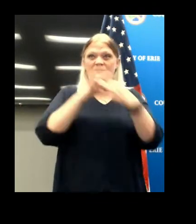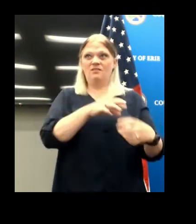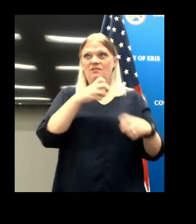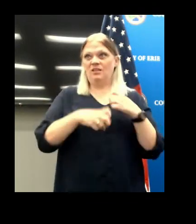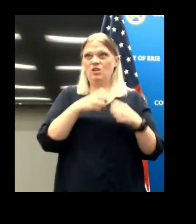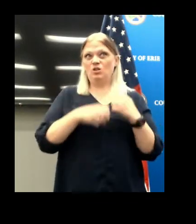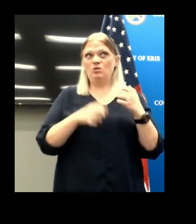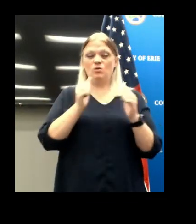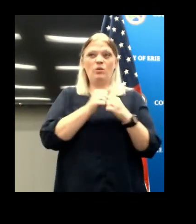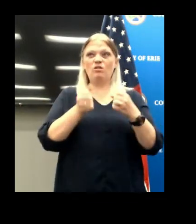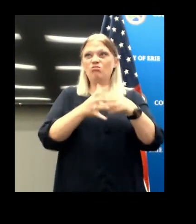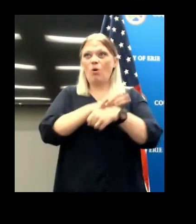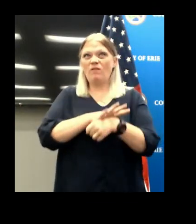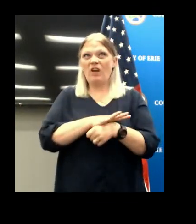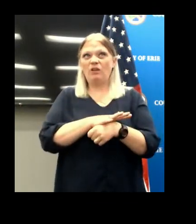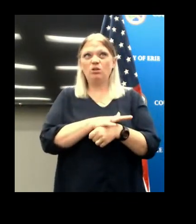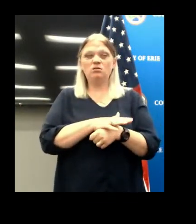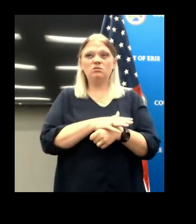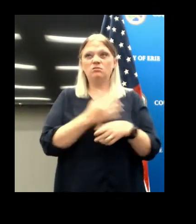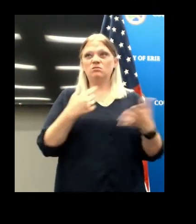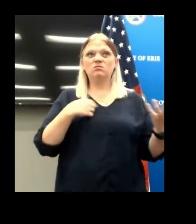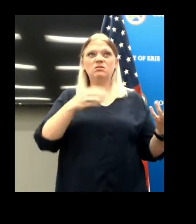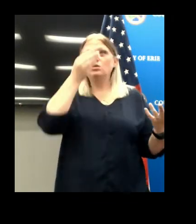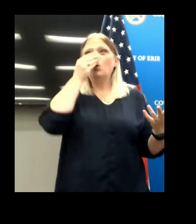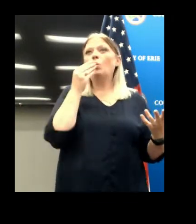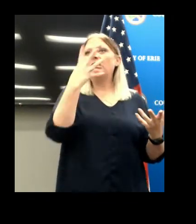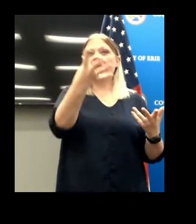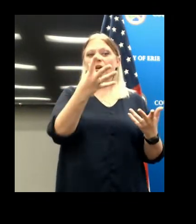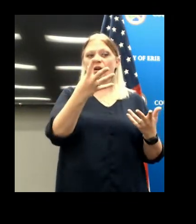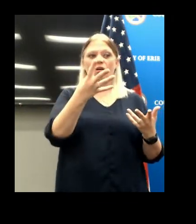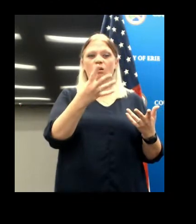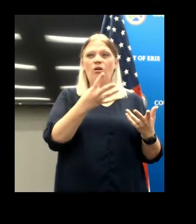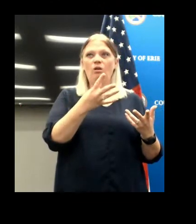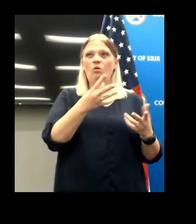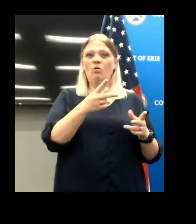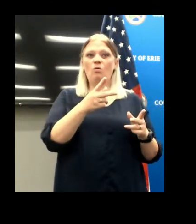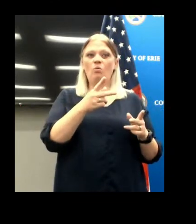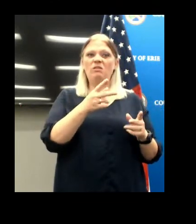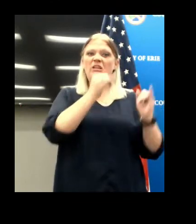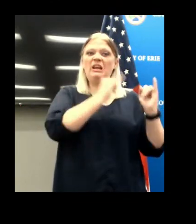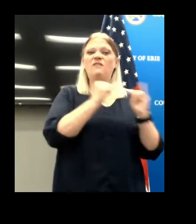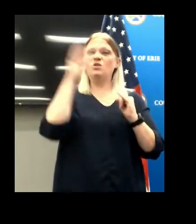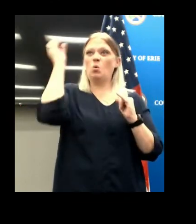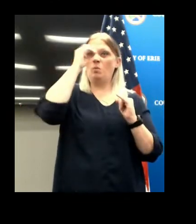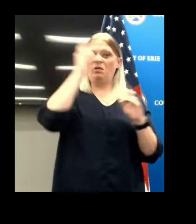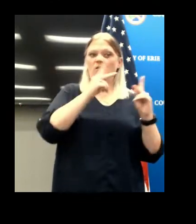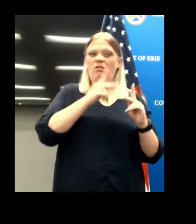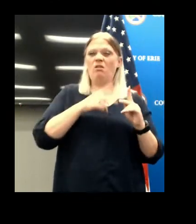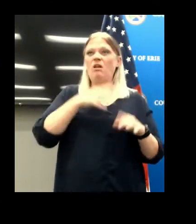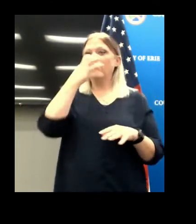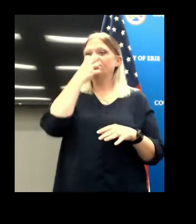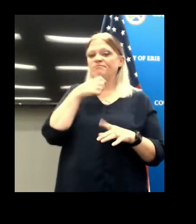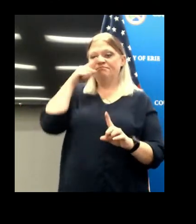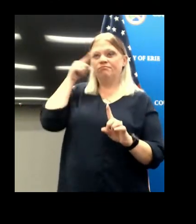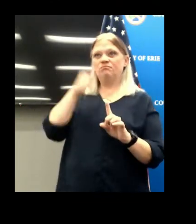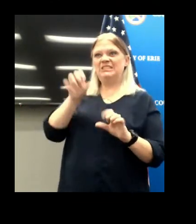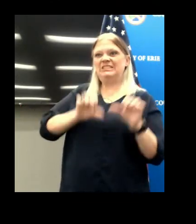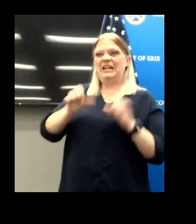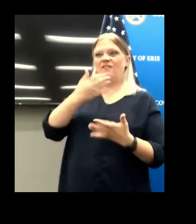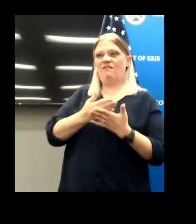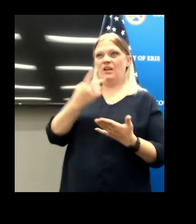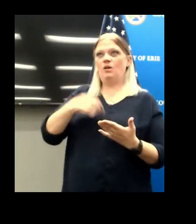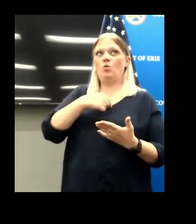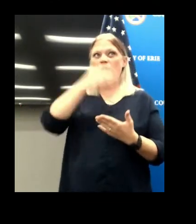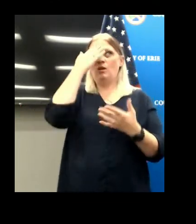the coronavirus, as I've said, I don't really care what the individual opinion of a person is. I care about scientific fact. We know